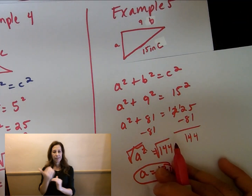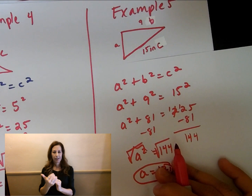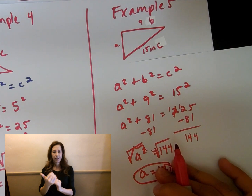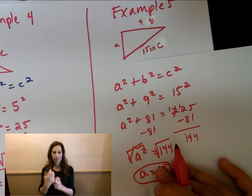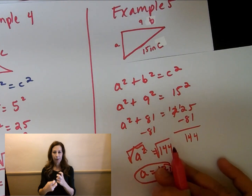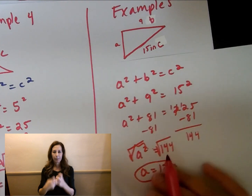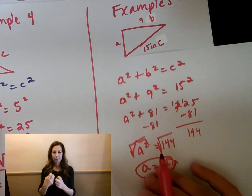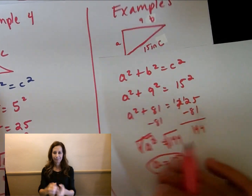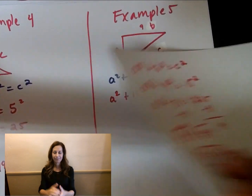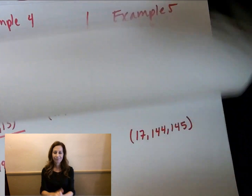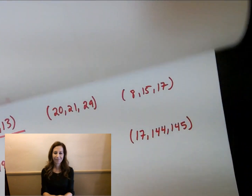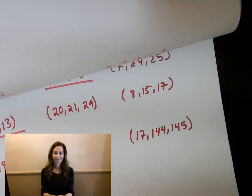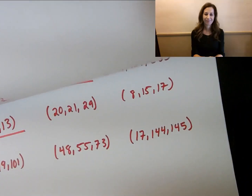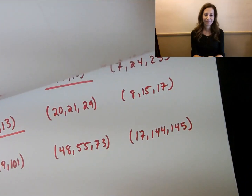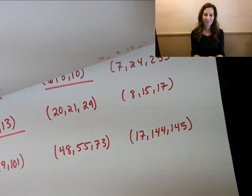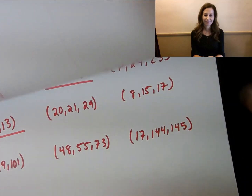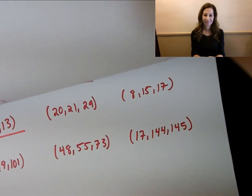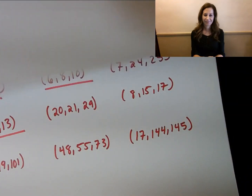one.